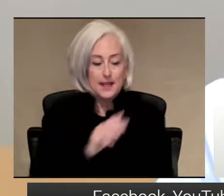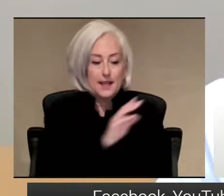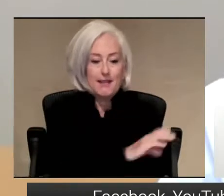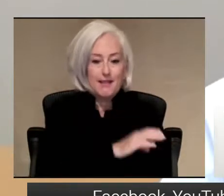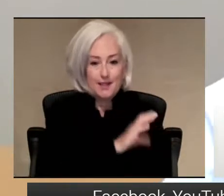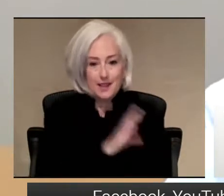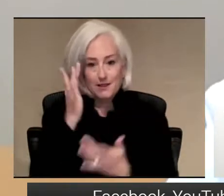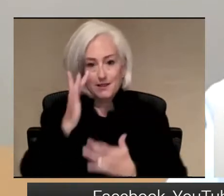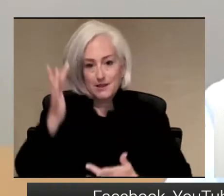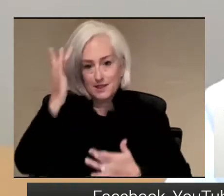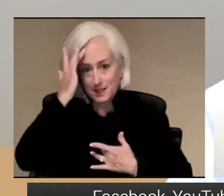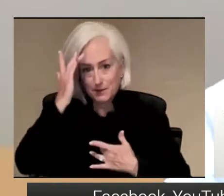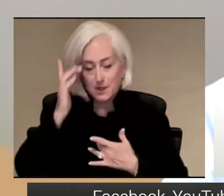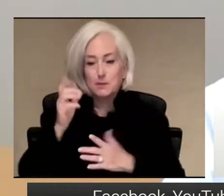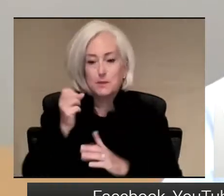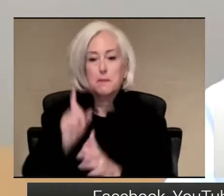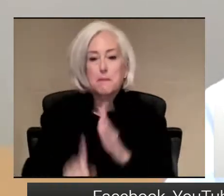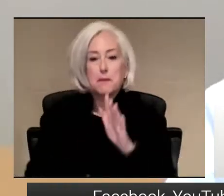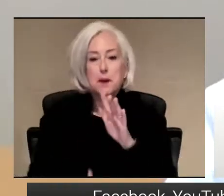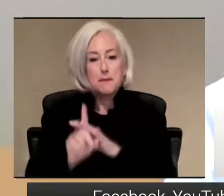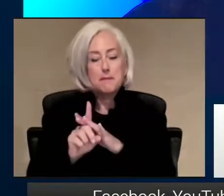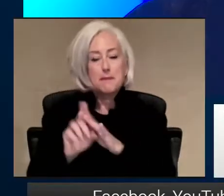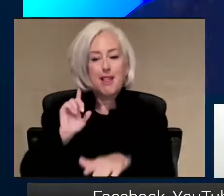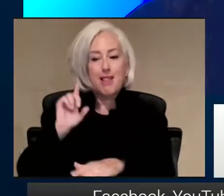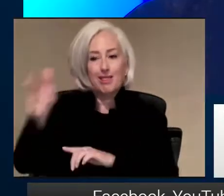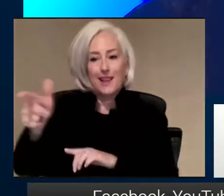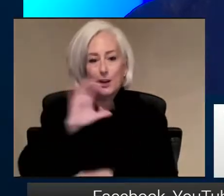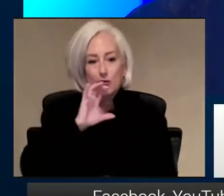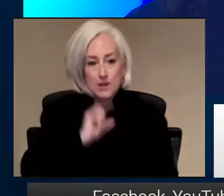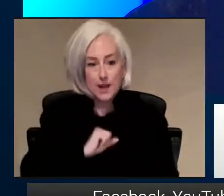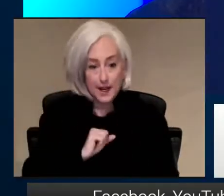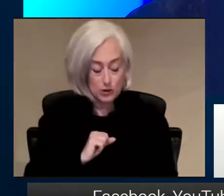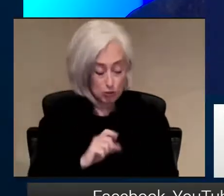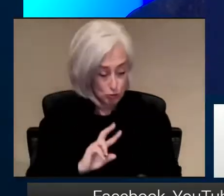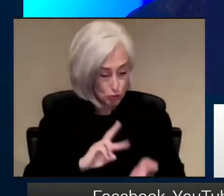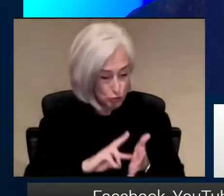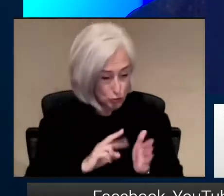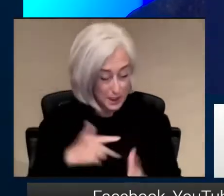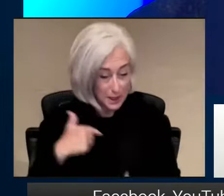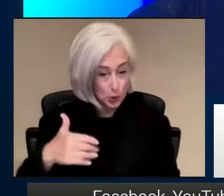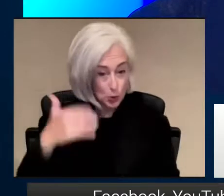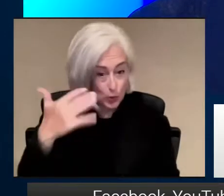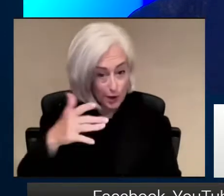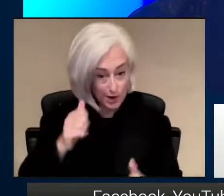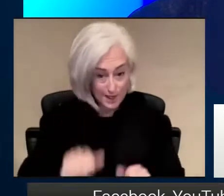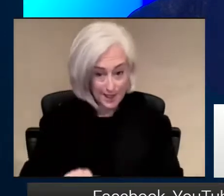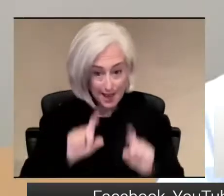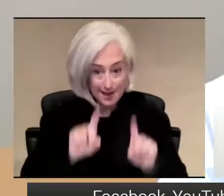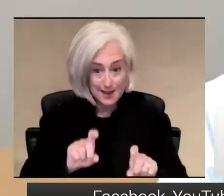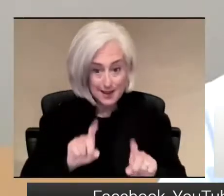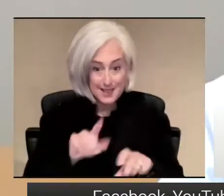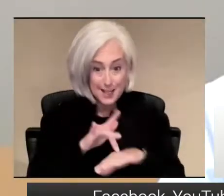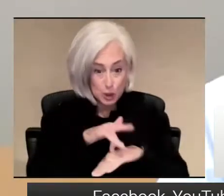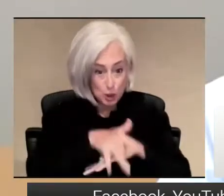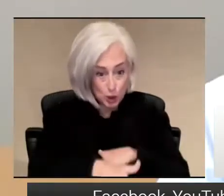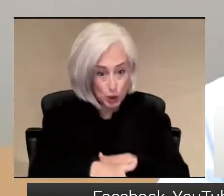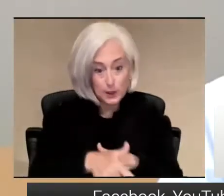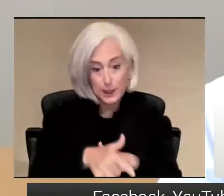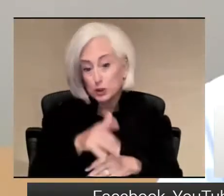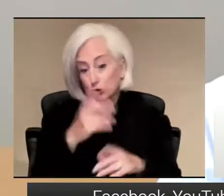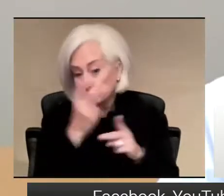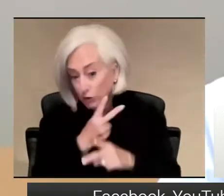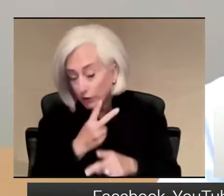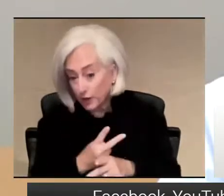age. So pretty rare, but can you test for it early and maybe try to get ahead of it? Unfortunately, by the time